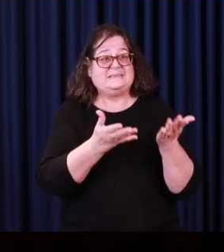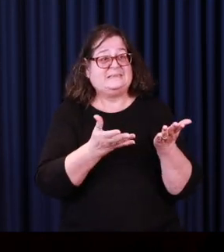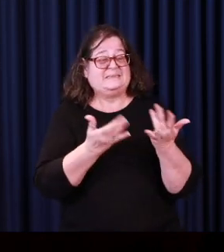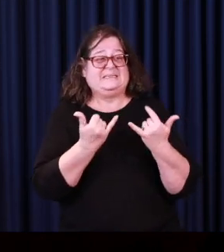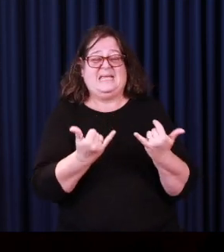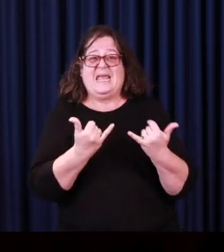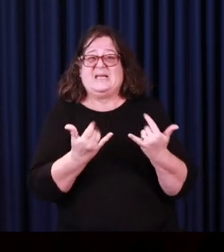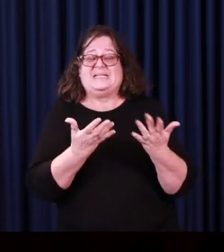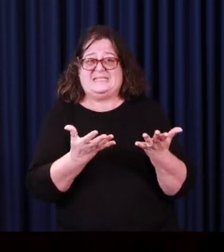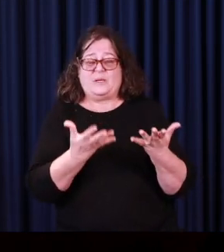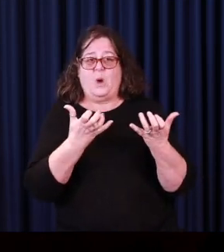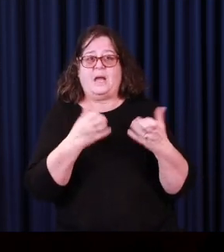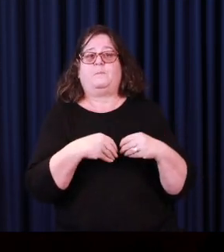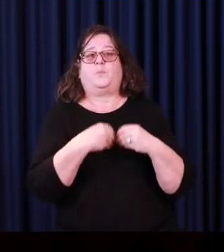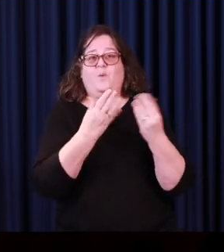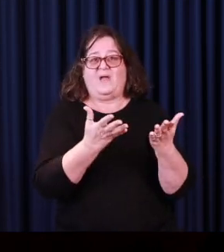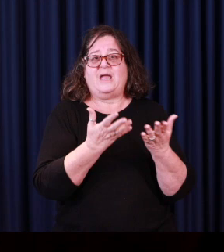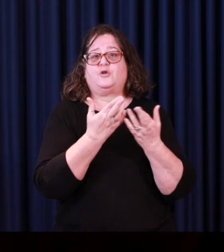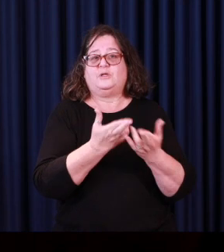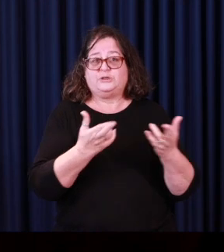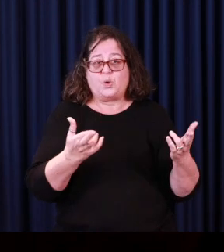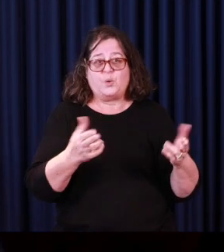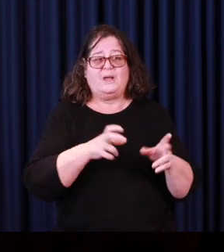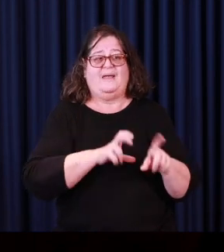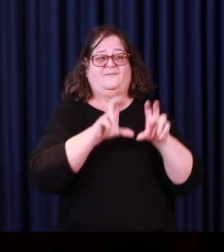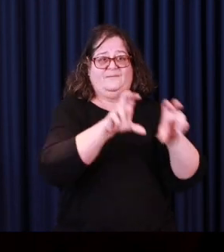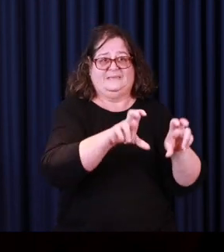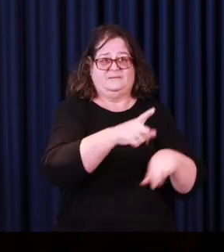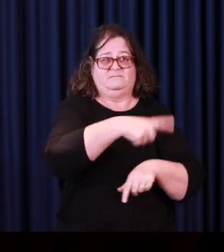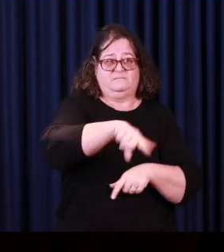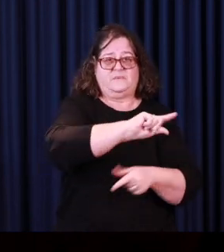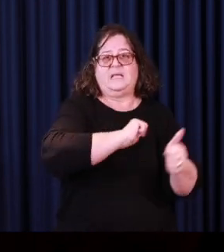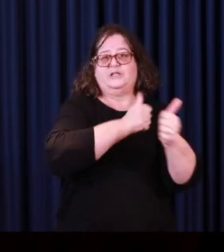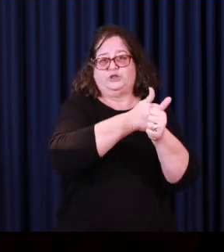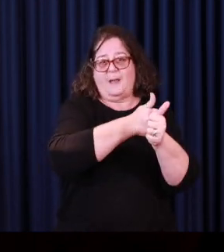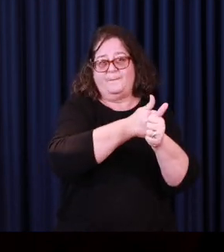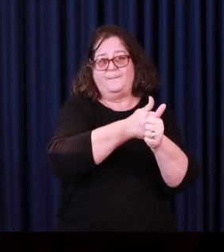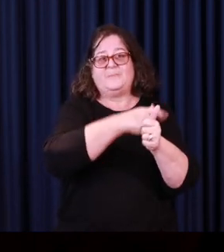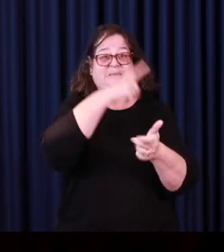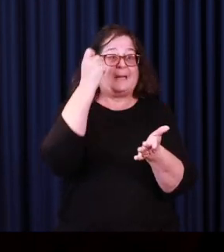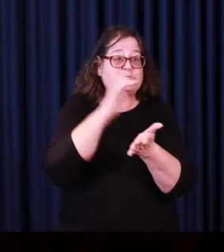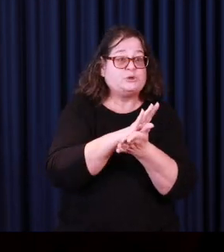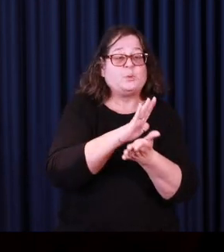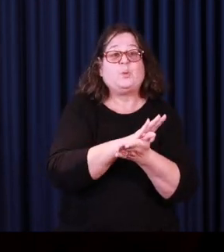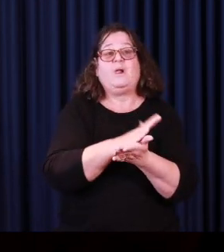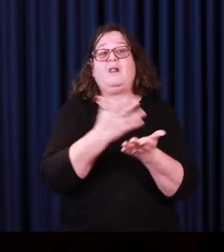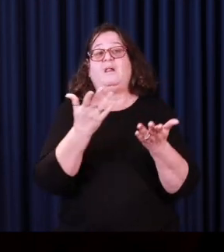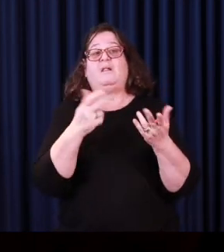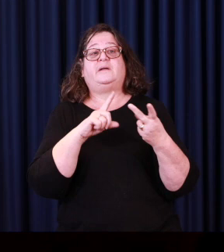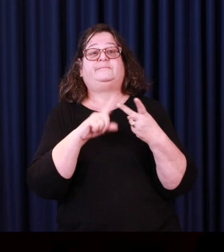these children catch up. Summer school, longer school days, one-on-one